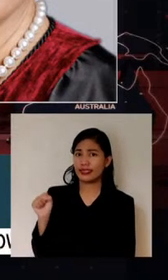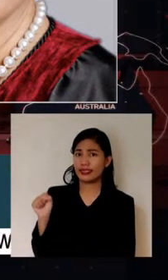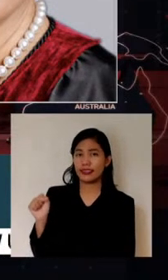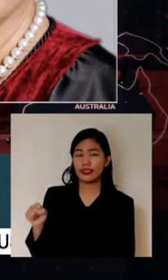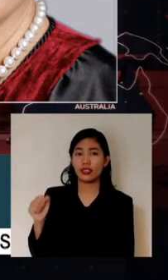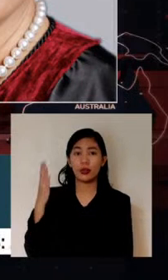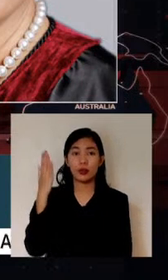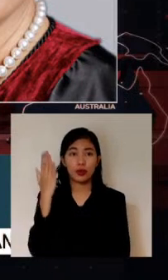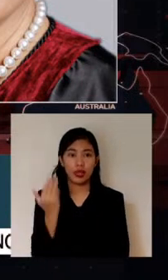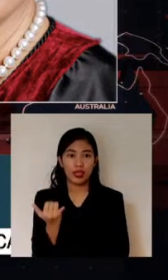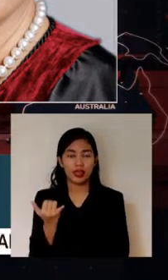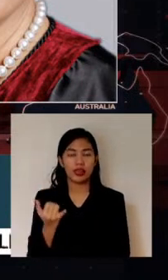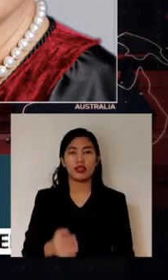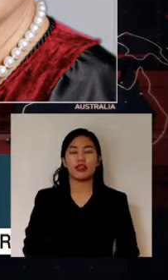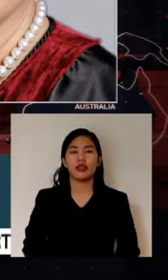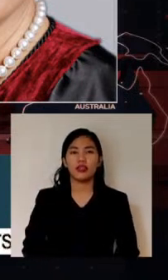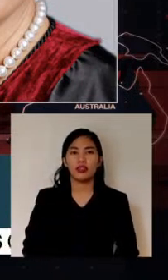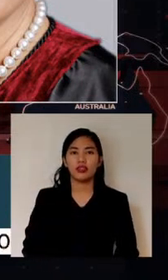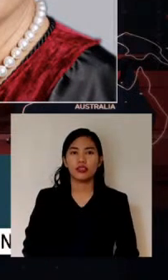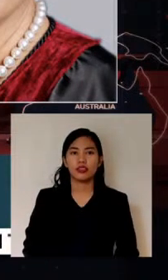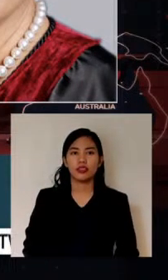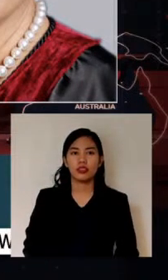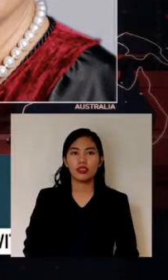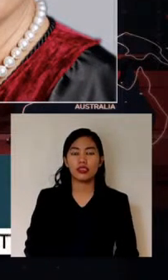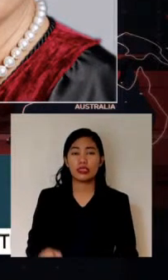who is has the duty